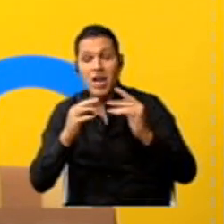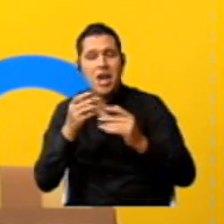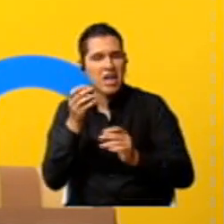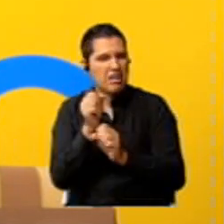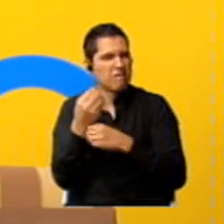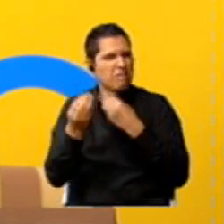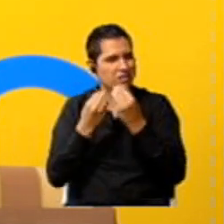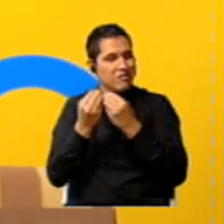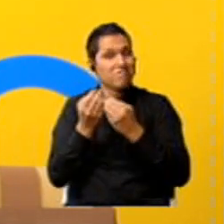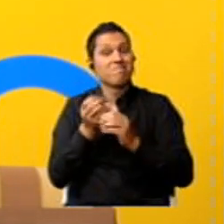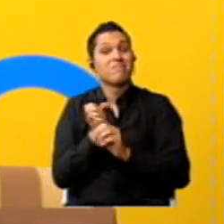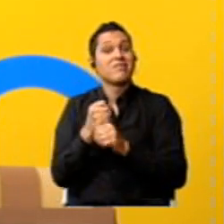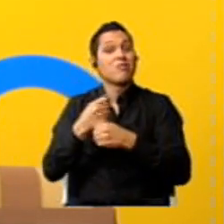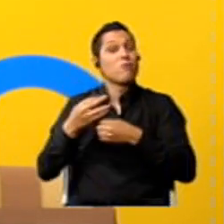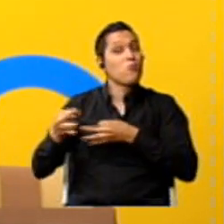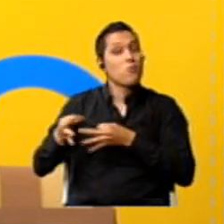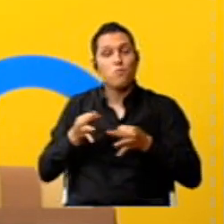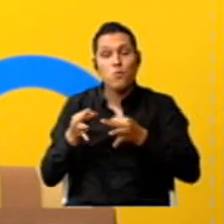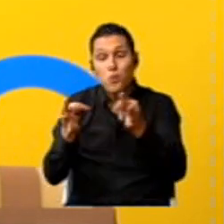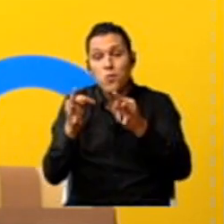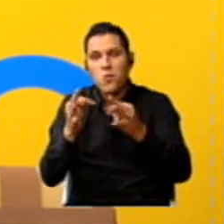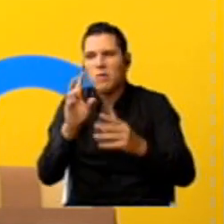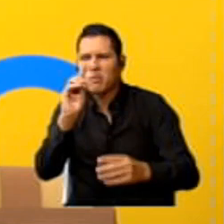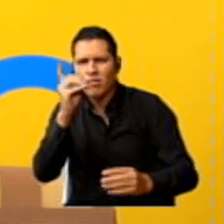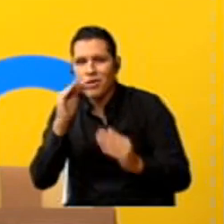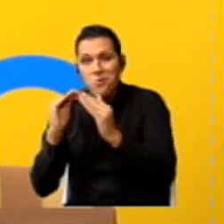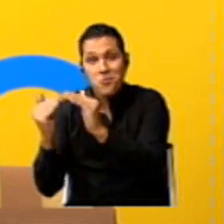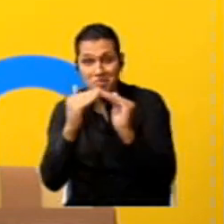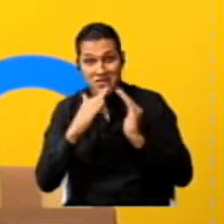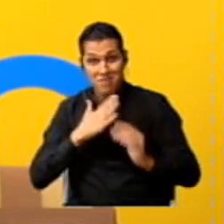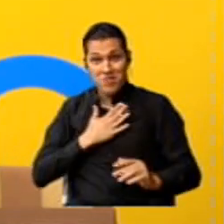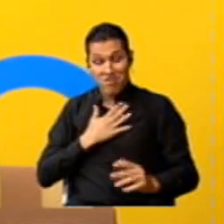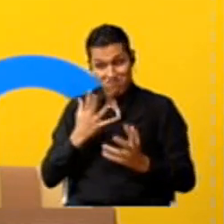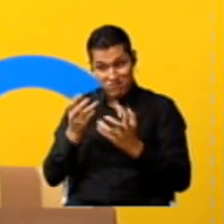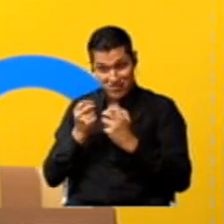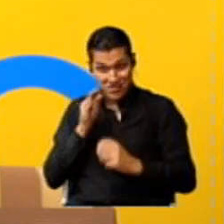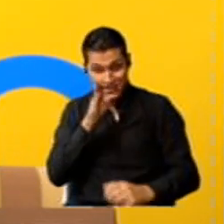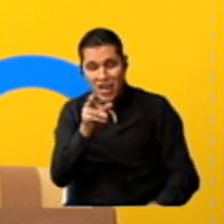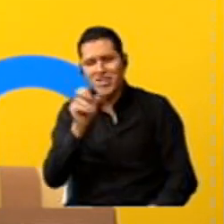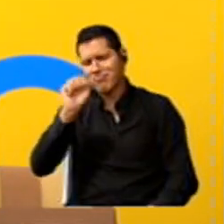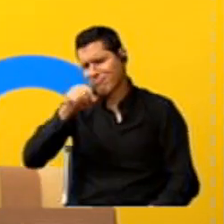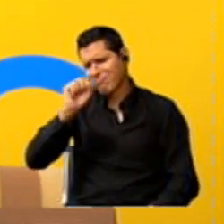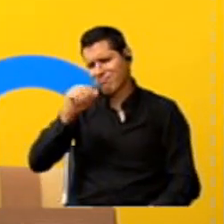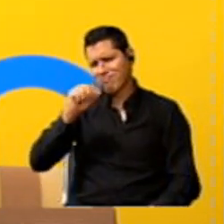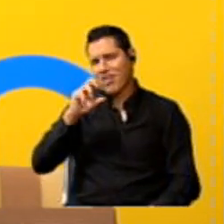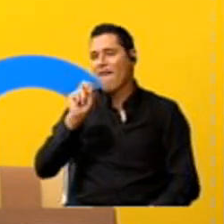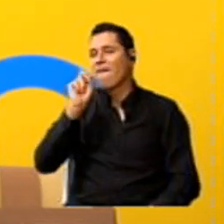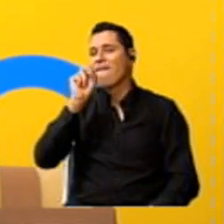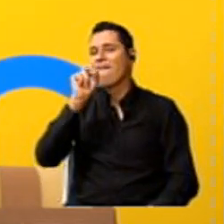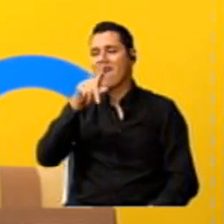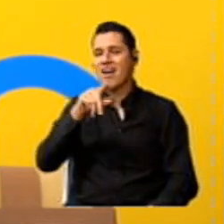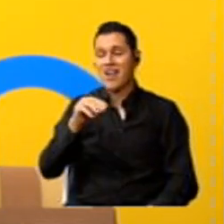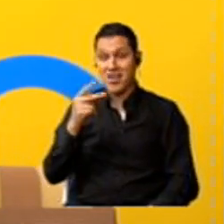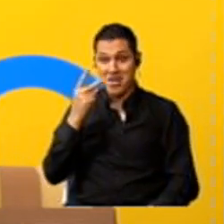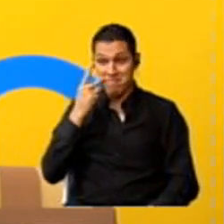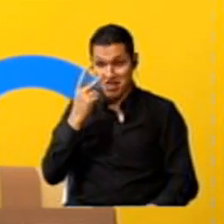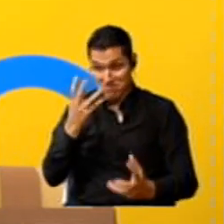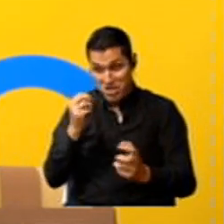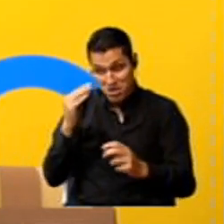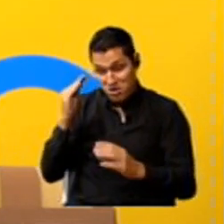of my community. Do you want to go? Yes. Do you want to know my